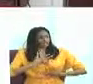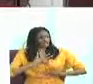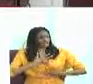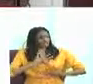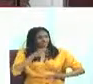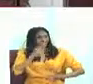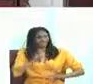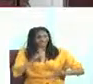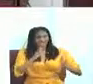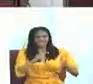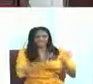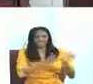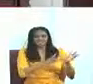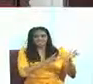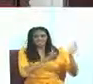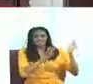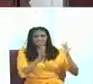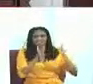Jesus